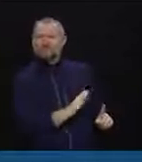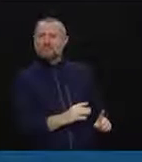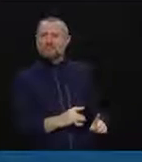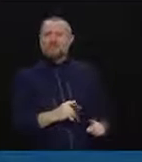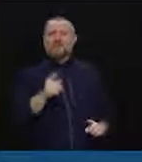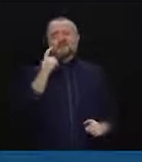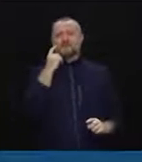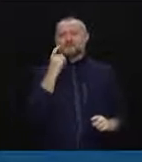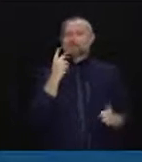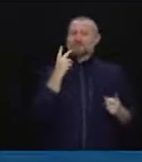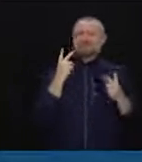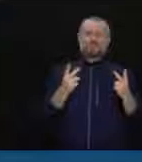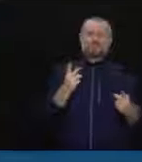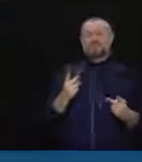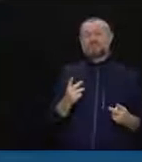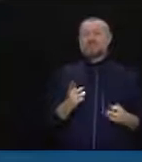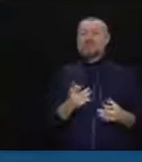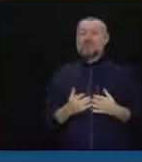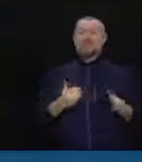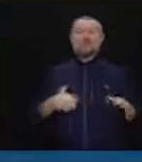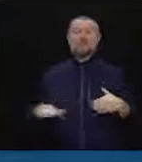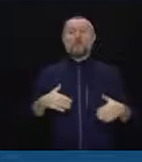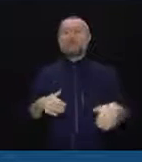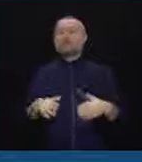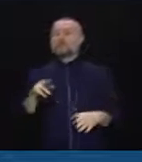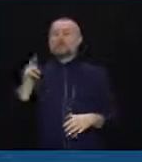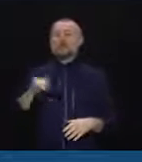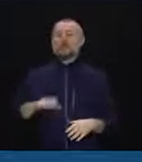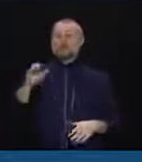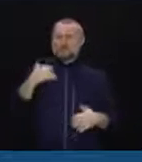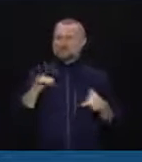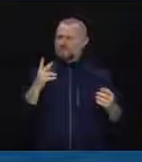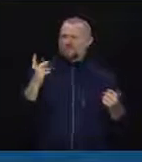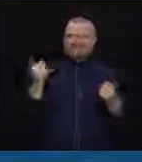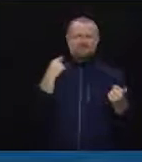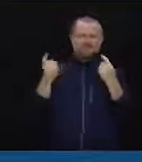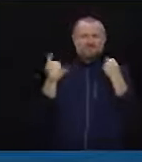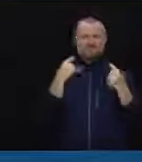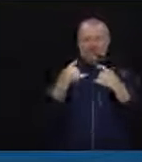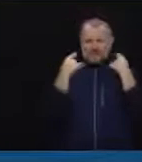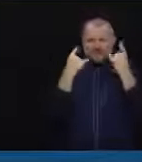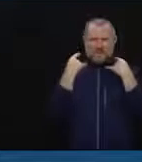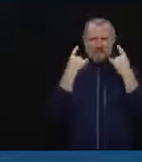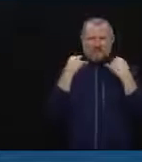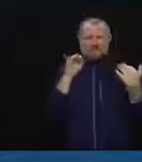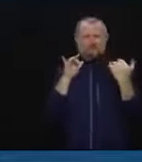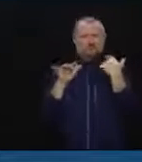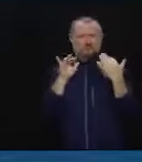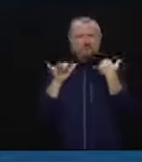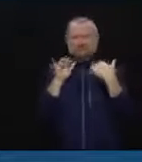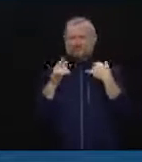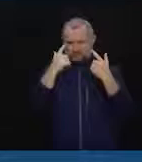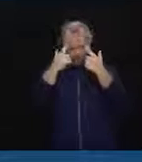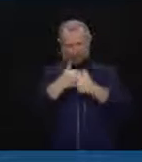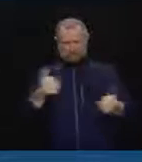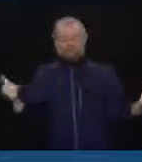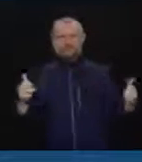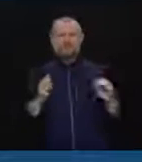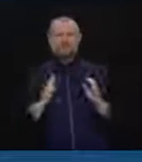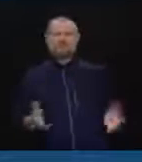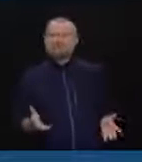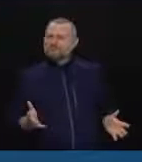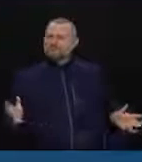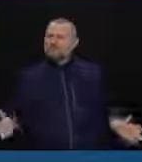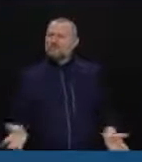wearing masks because they will feel safer. That is something that they are very, very welcome and encouraged to do. But in terms of